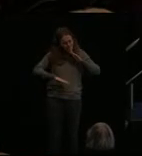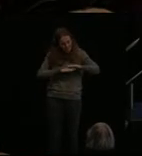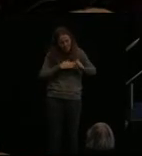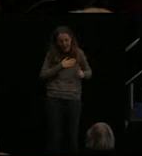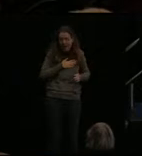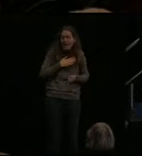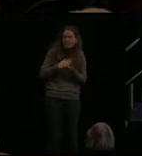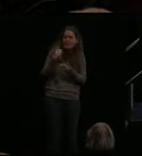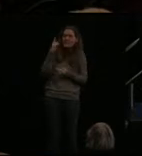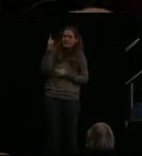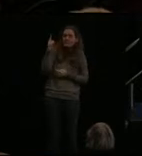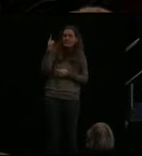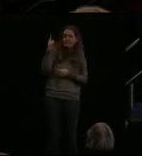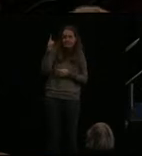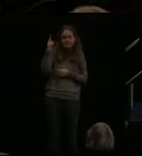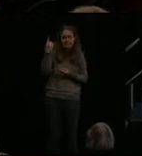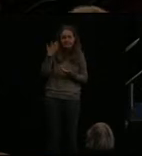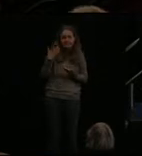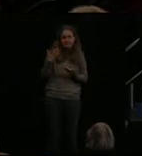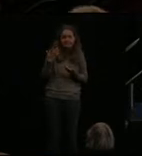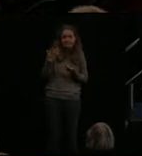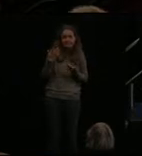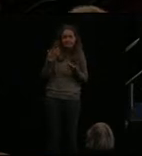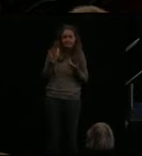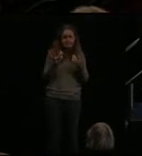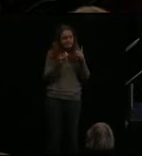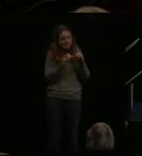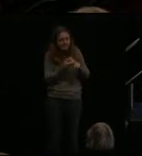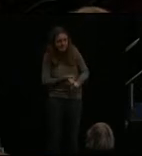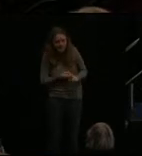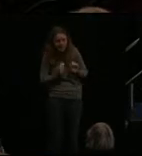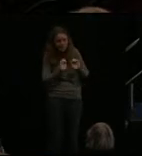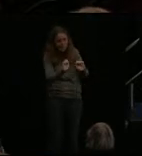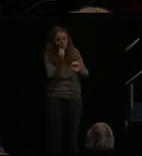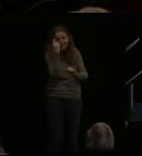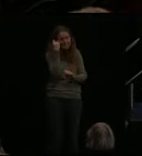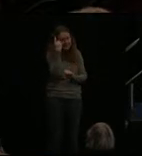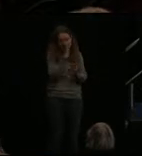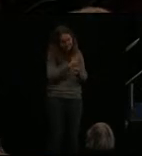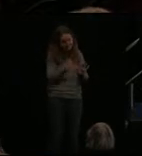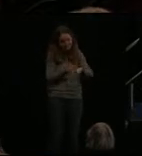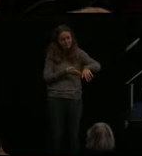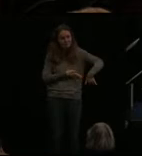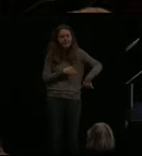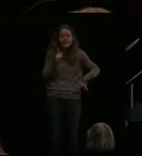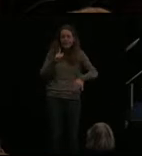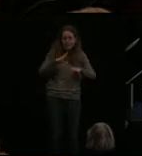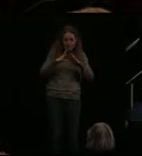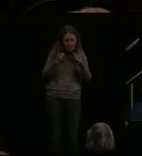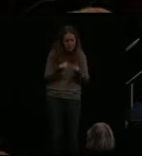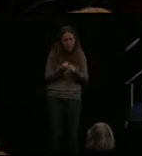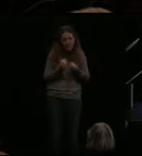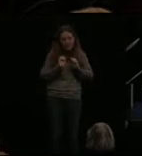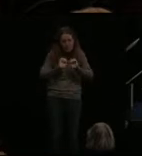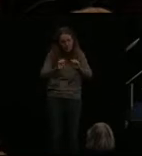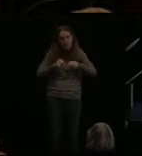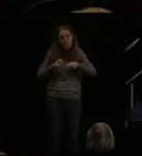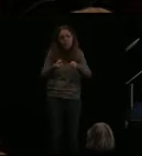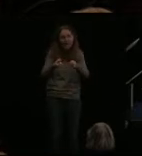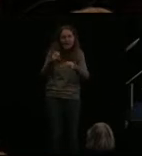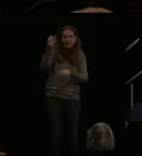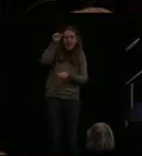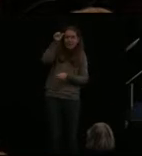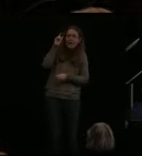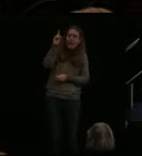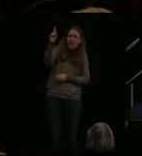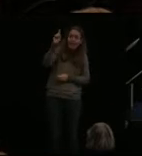heart. Lean not on your own understanding, but in all of your ways acknowledge